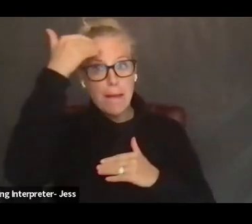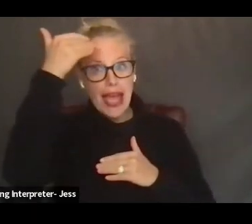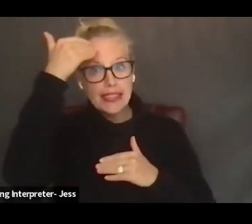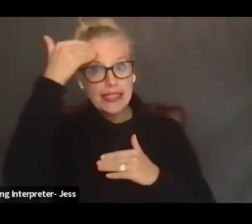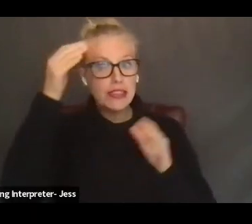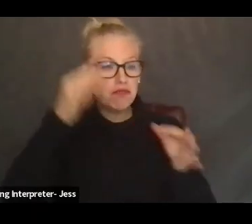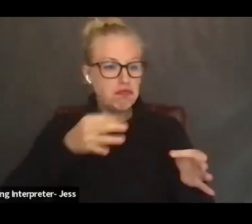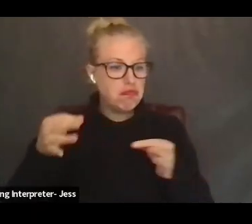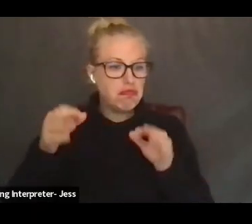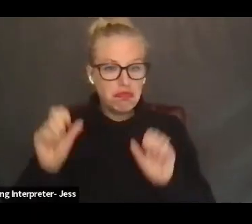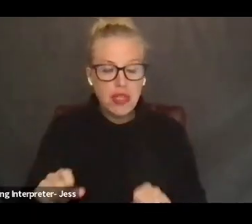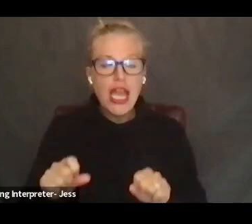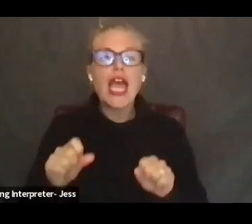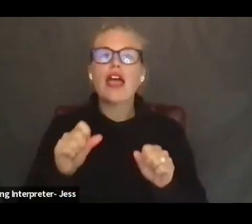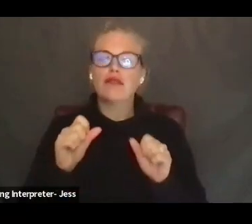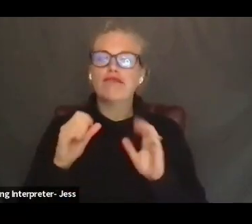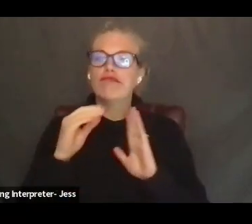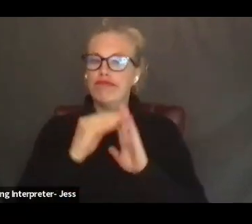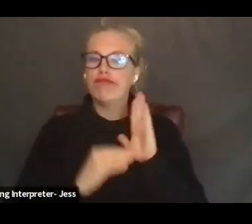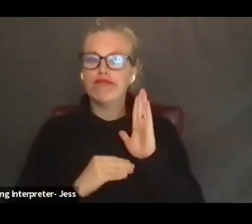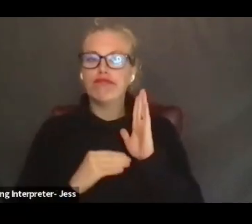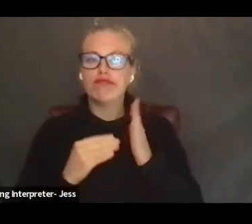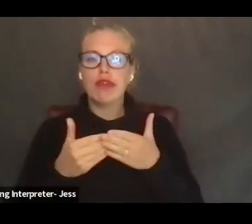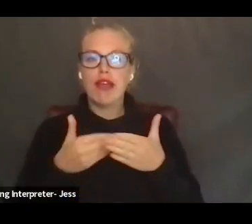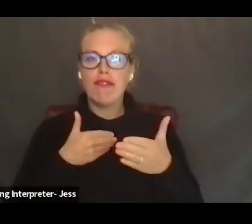can do a healthcare directive.